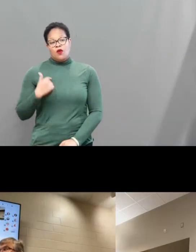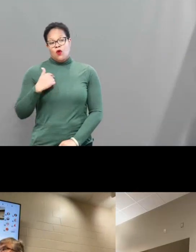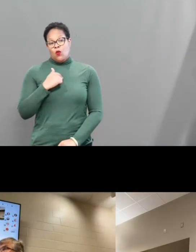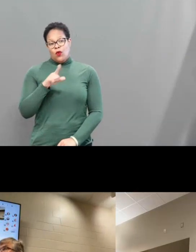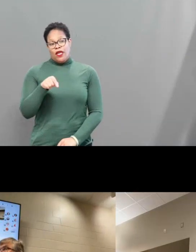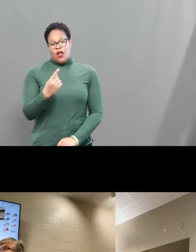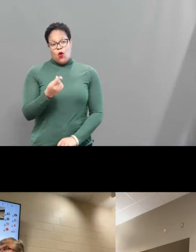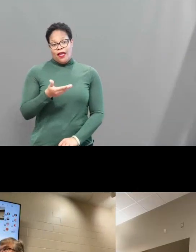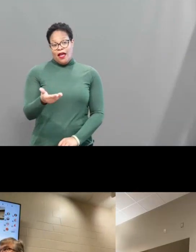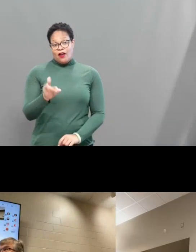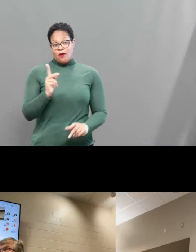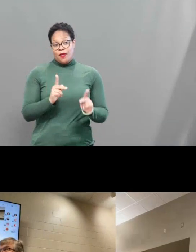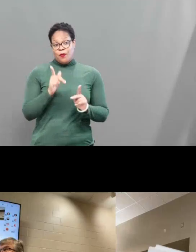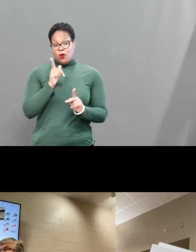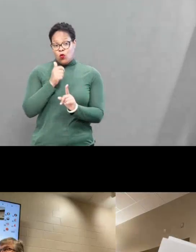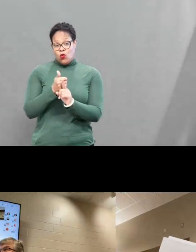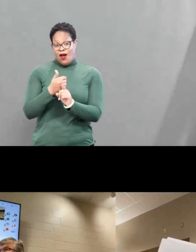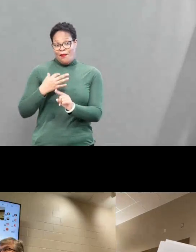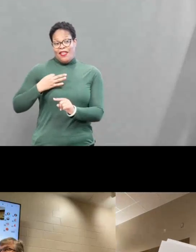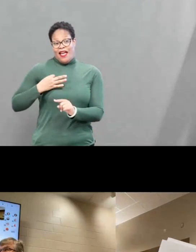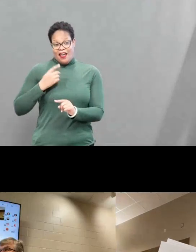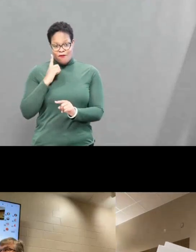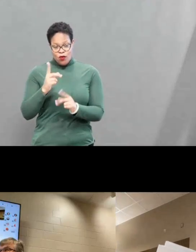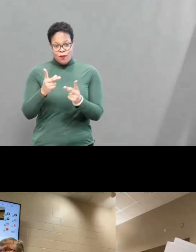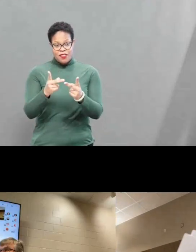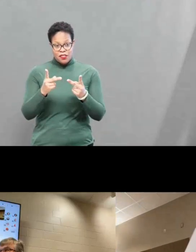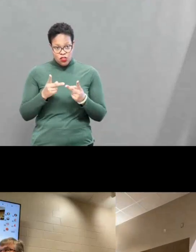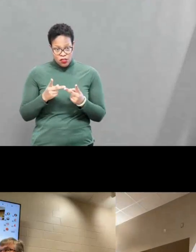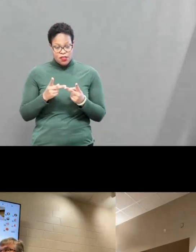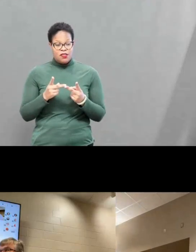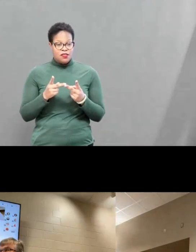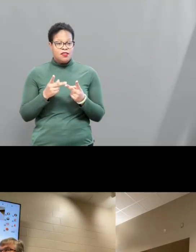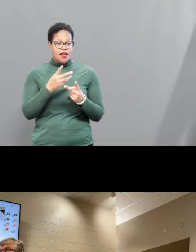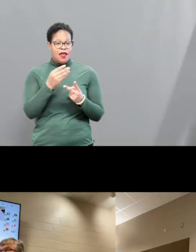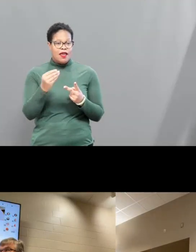hire people who apply for the positions and who are